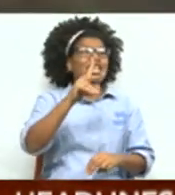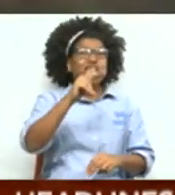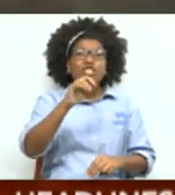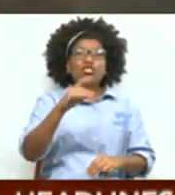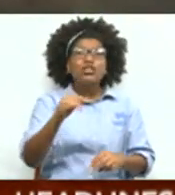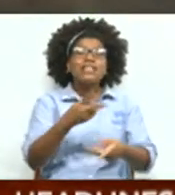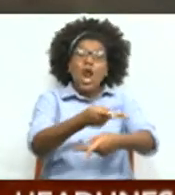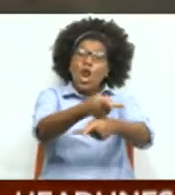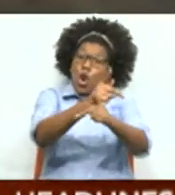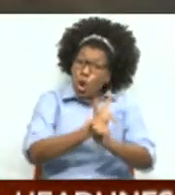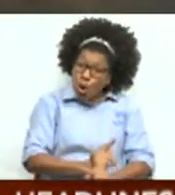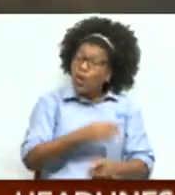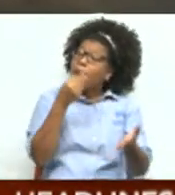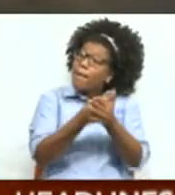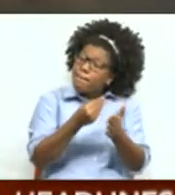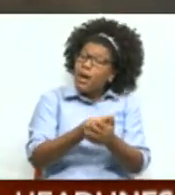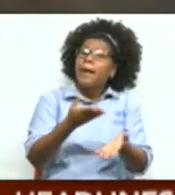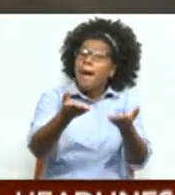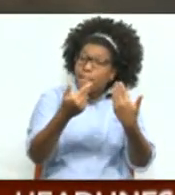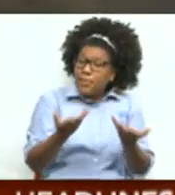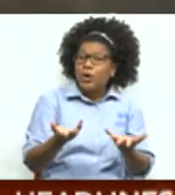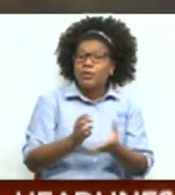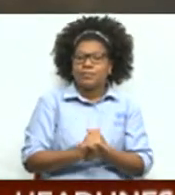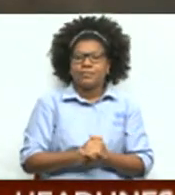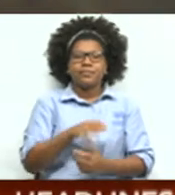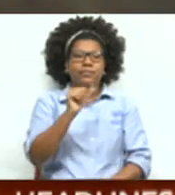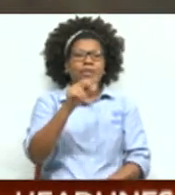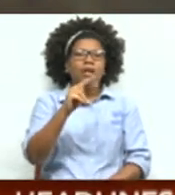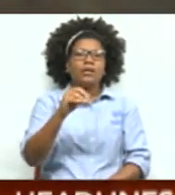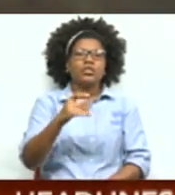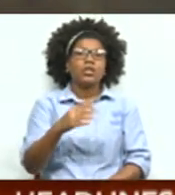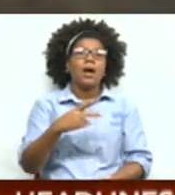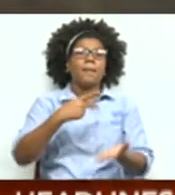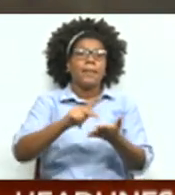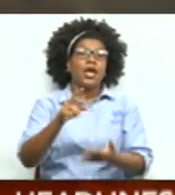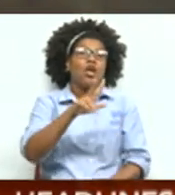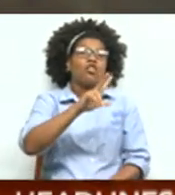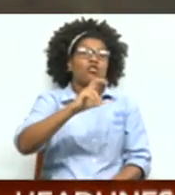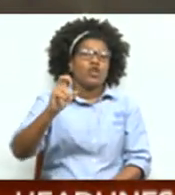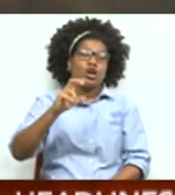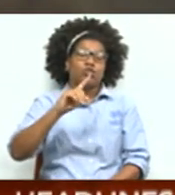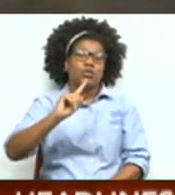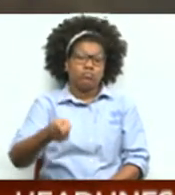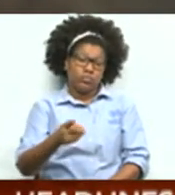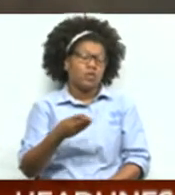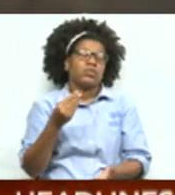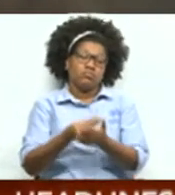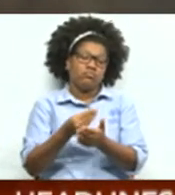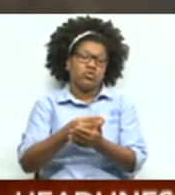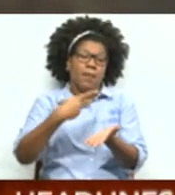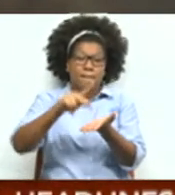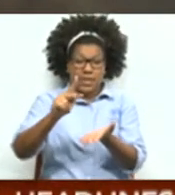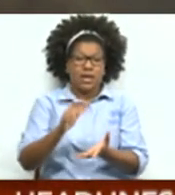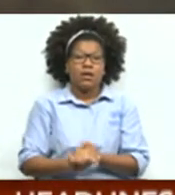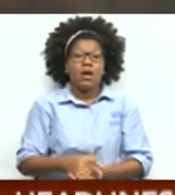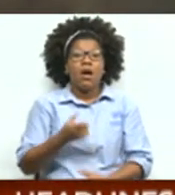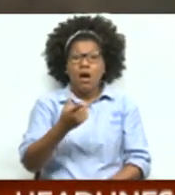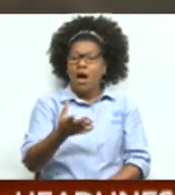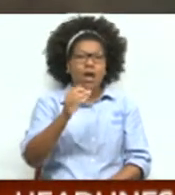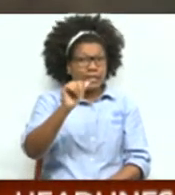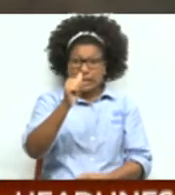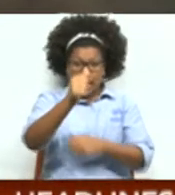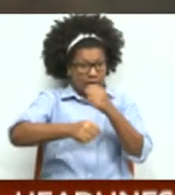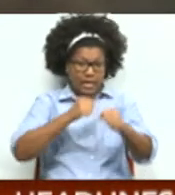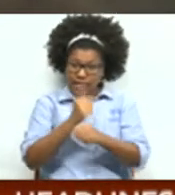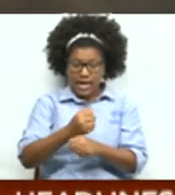client, Angela, paid close to $300,000 in total. She made her first down payment a decade ago. She's convinced